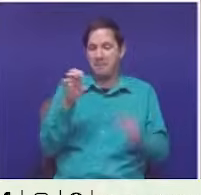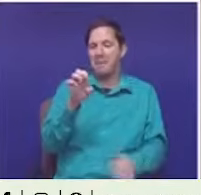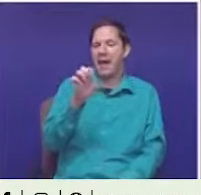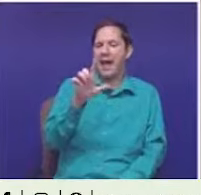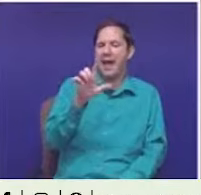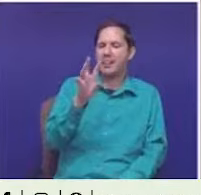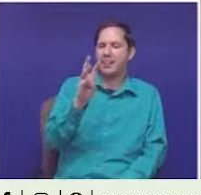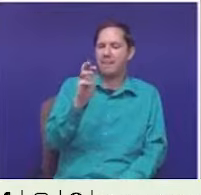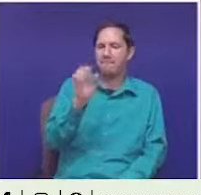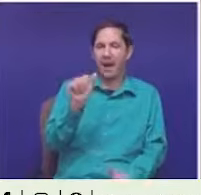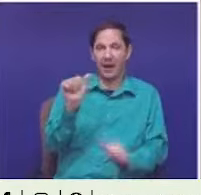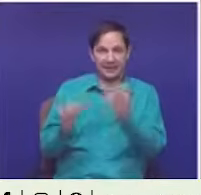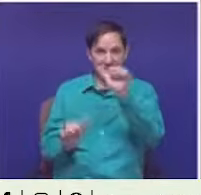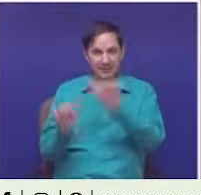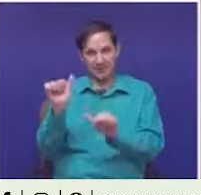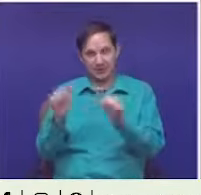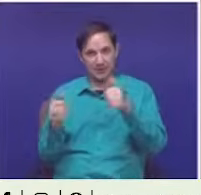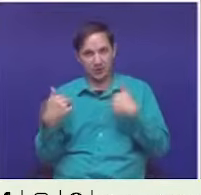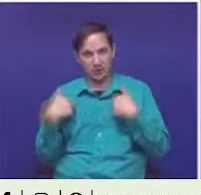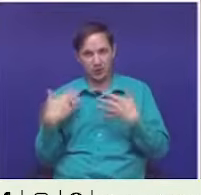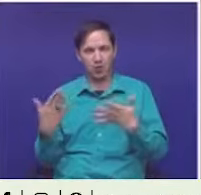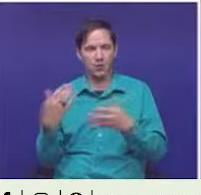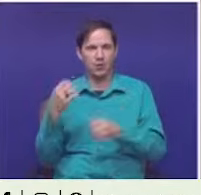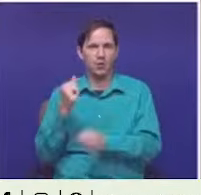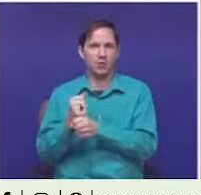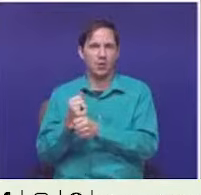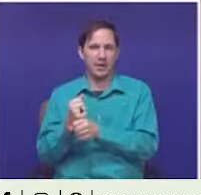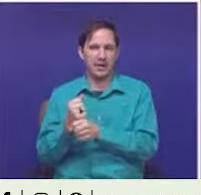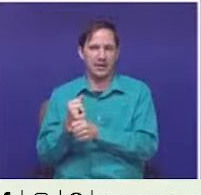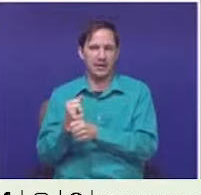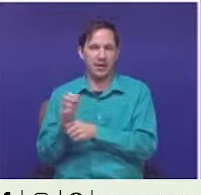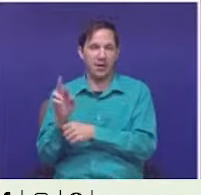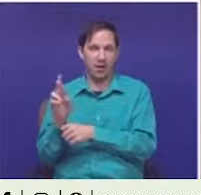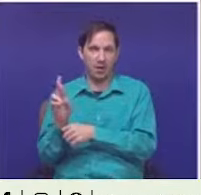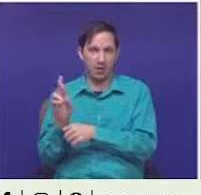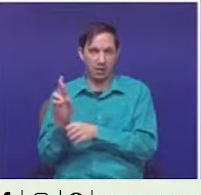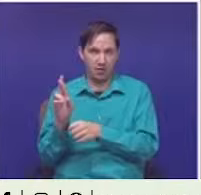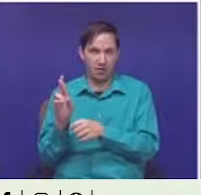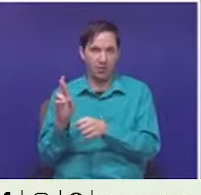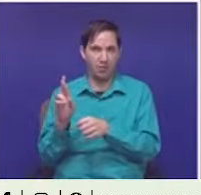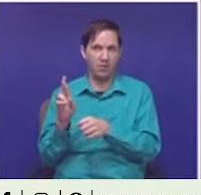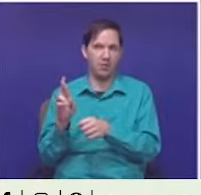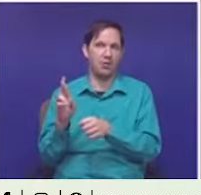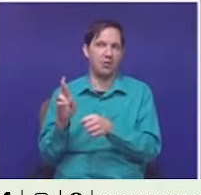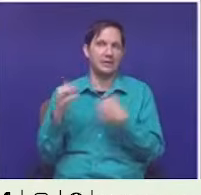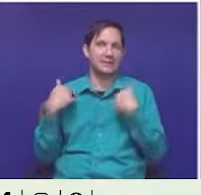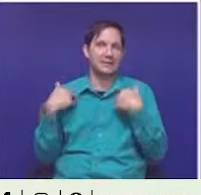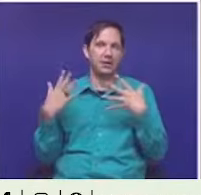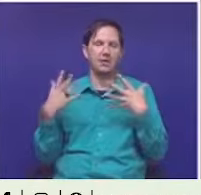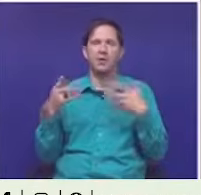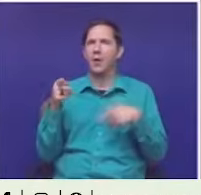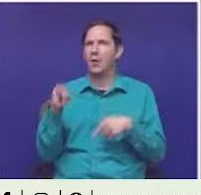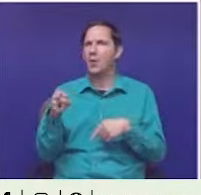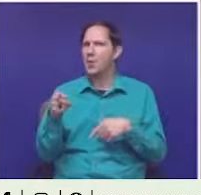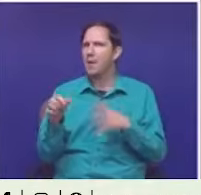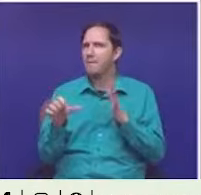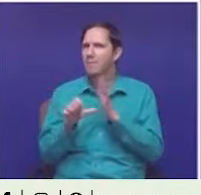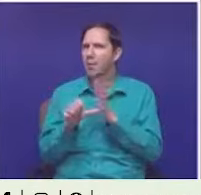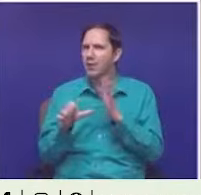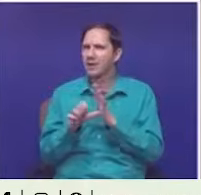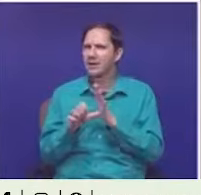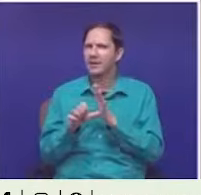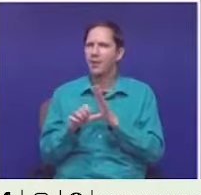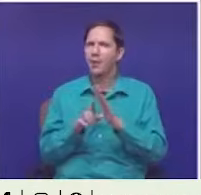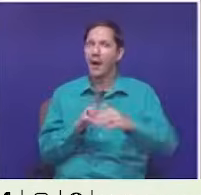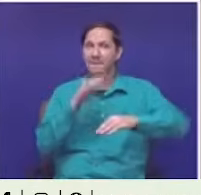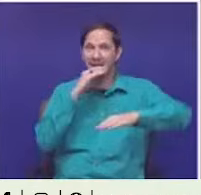6, starting grade R, that we can start to celebrate those milestones. Because for me, that's a far more meaningful indicator.